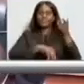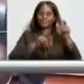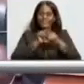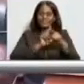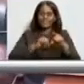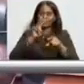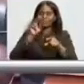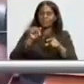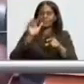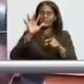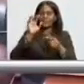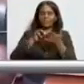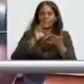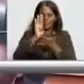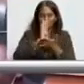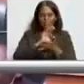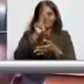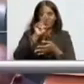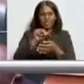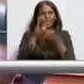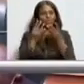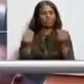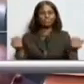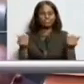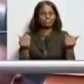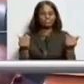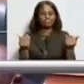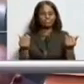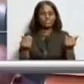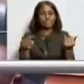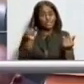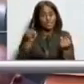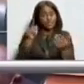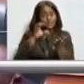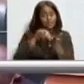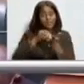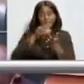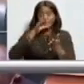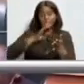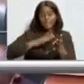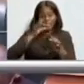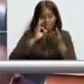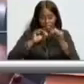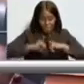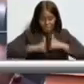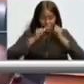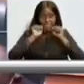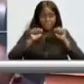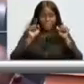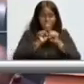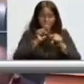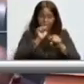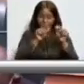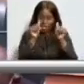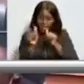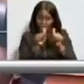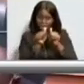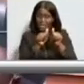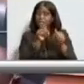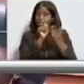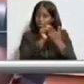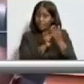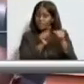the $2.5 billion is gone. In that particular case, Madam Speaker, if we're able to put that action to that